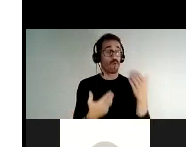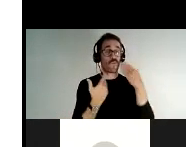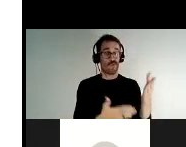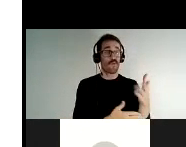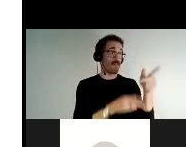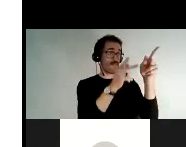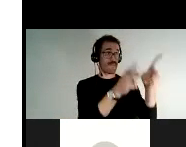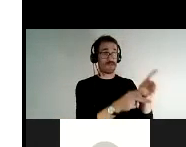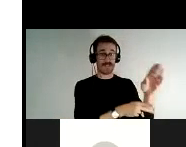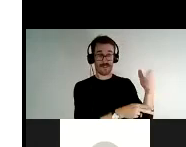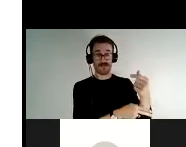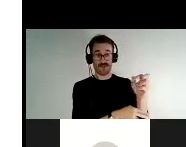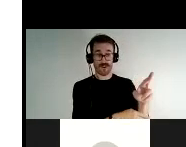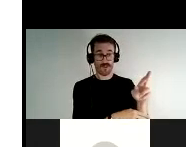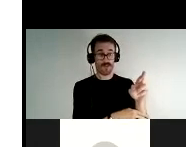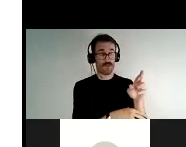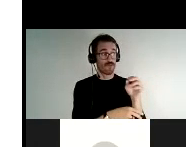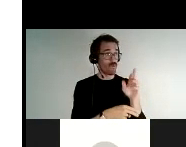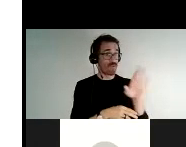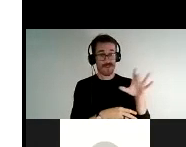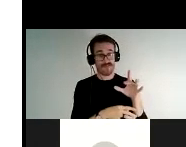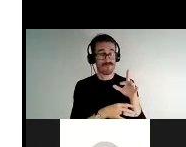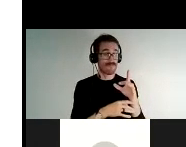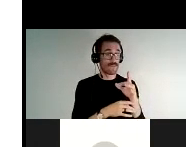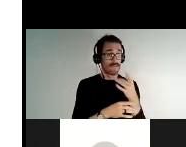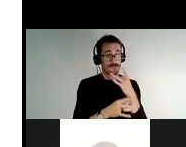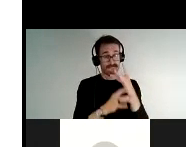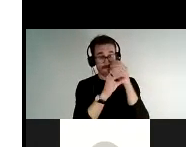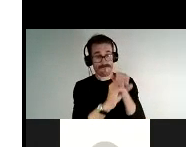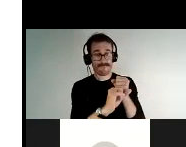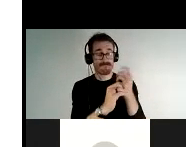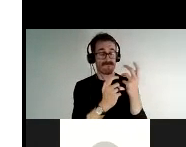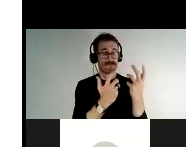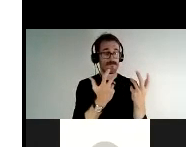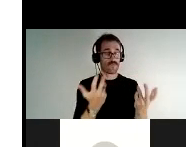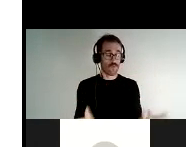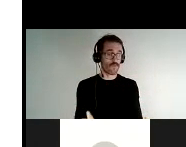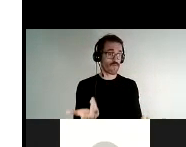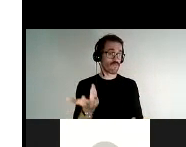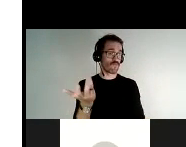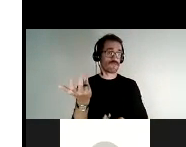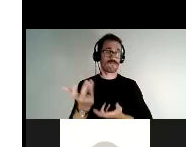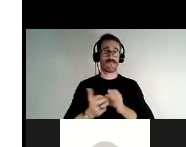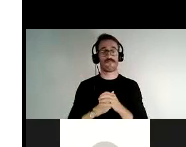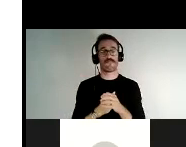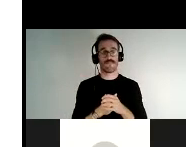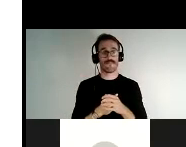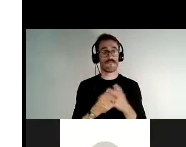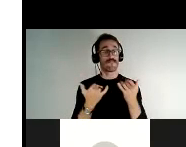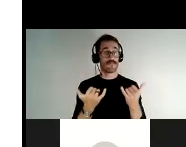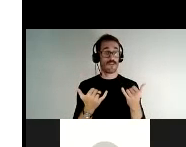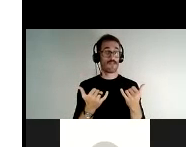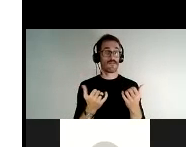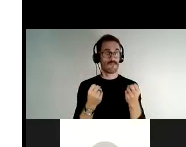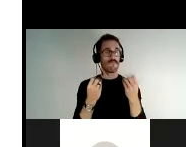person or without knowing their sexuality. But as a result, a lot of older LGBT people may